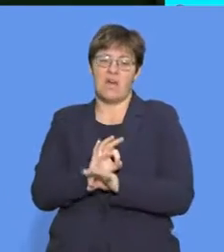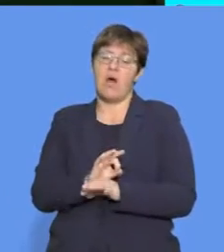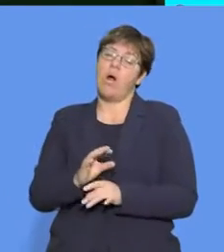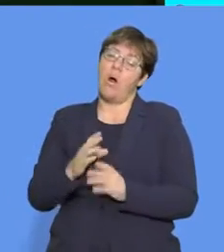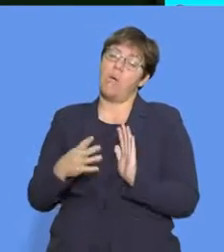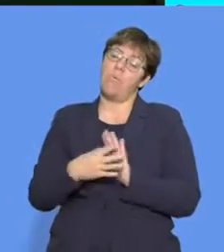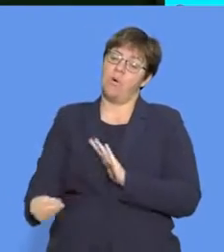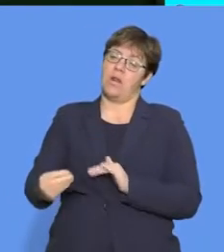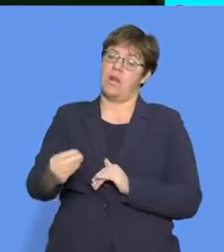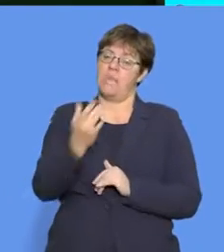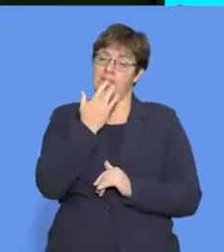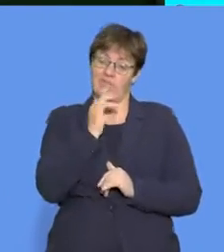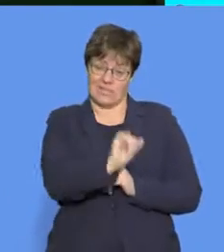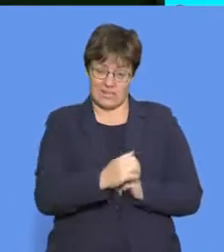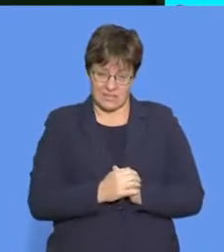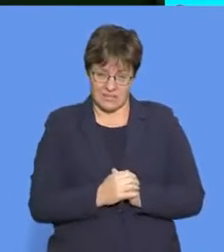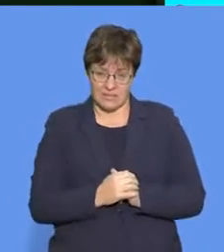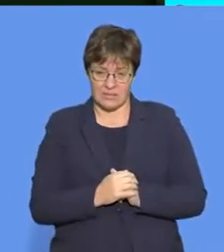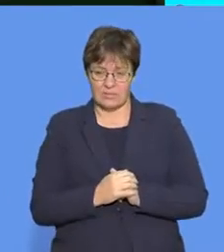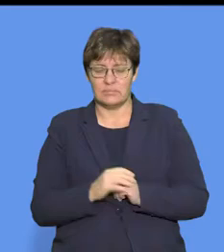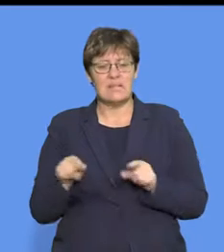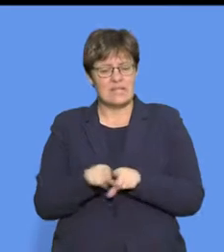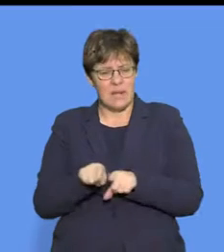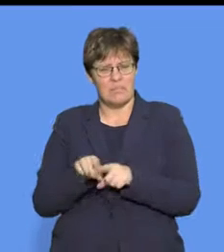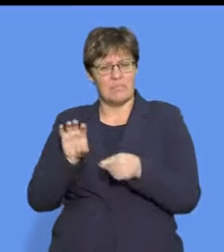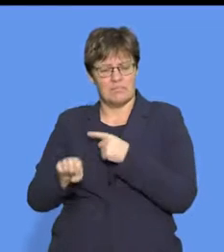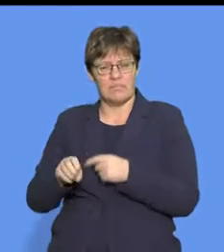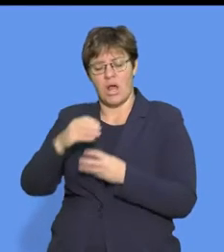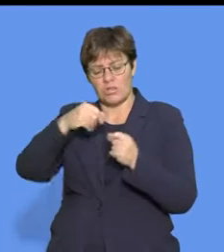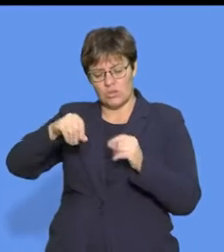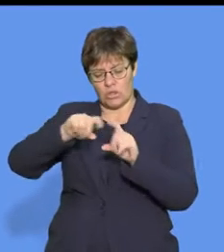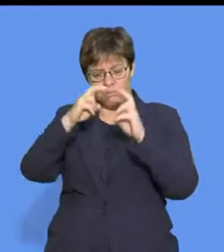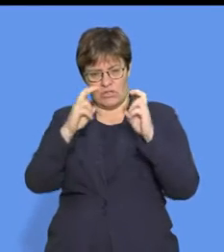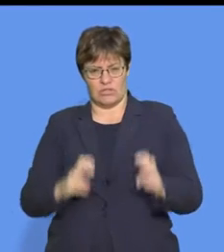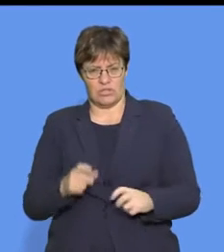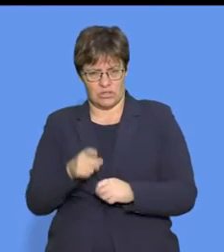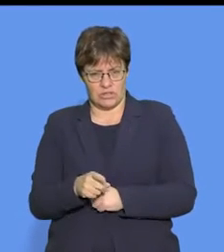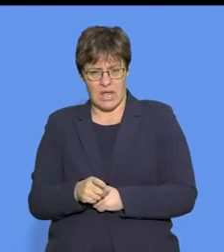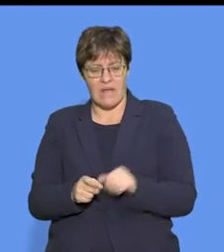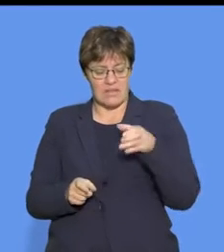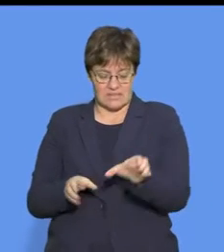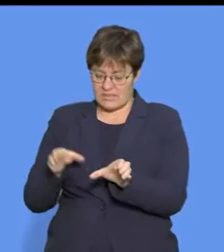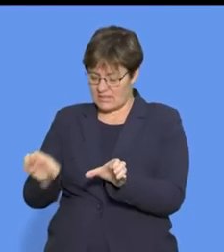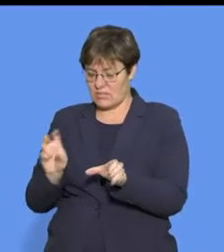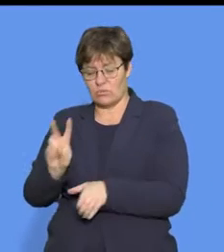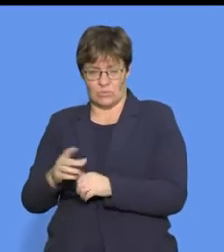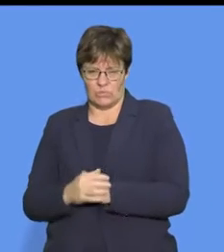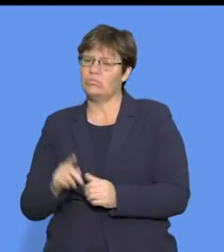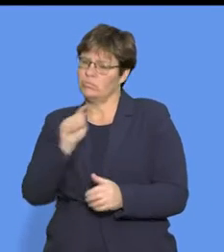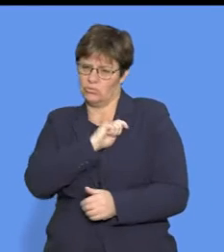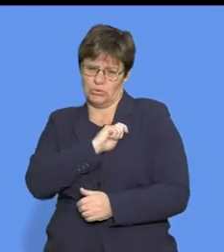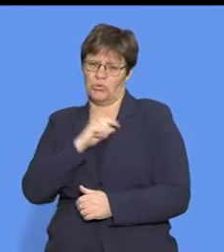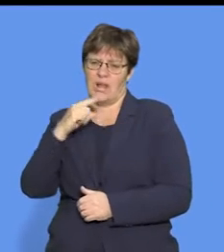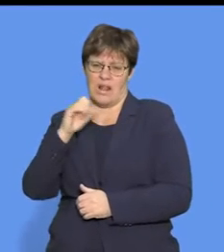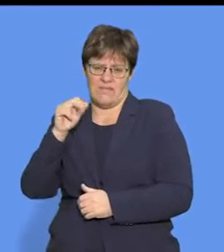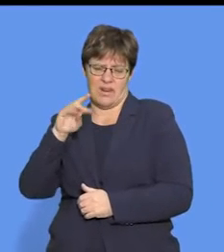the father of modern batteries. So we recognize as well that there's a salt bridge and that there are two cells.